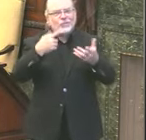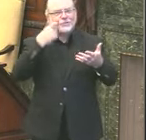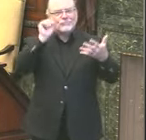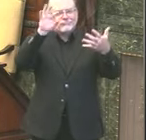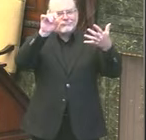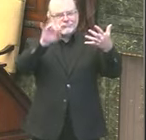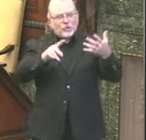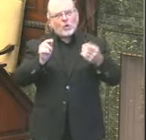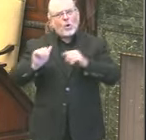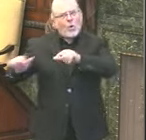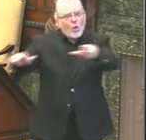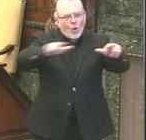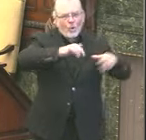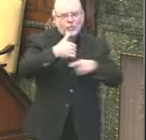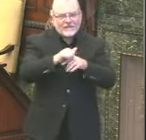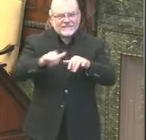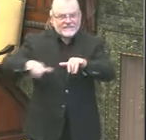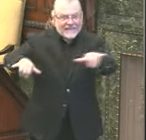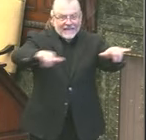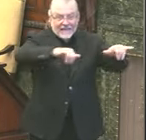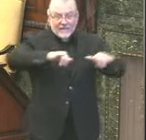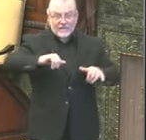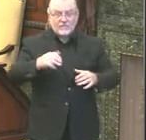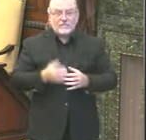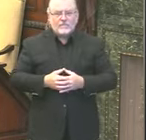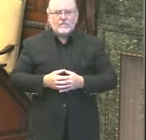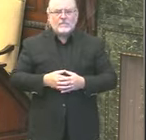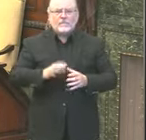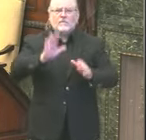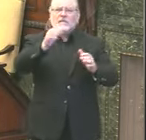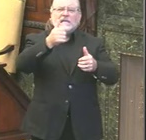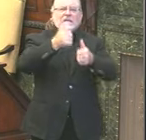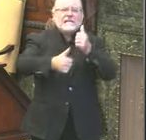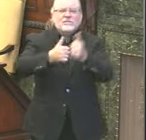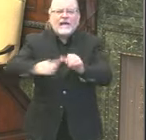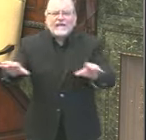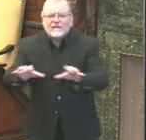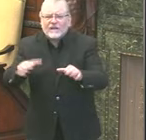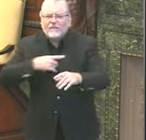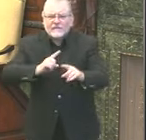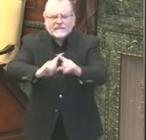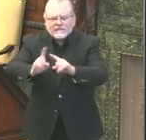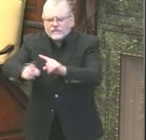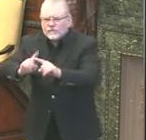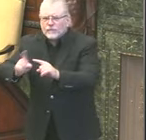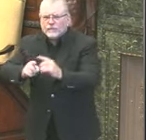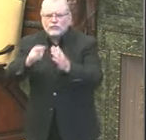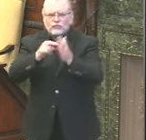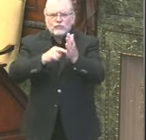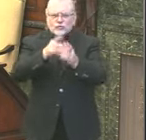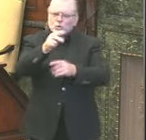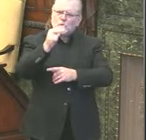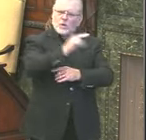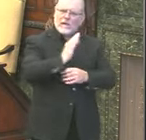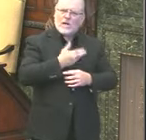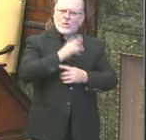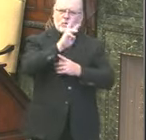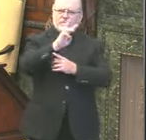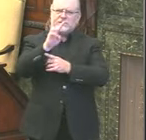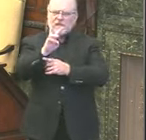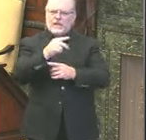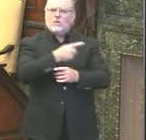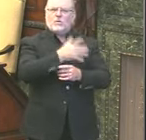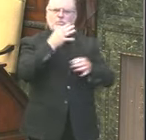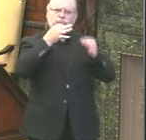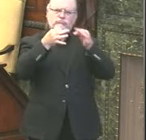webpage. I do want to talk specifically about outdoor dining. This is an area of concern. That began last Friday, June